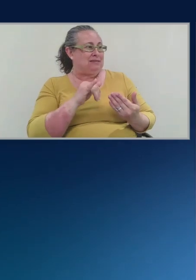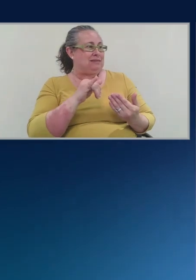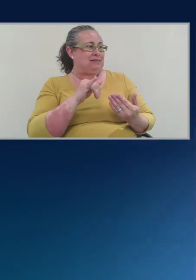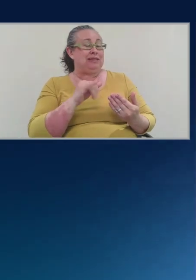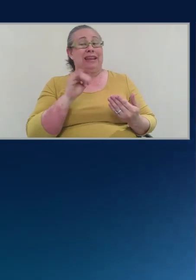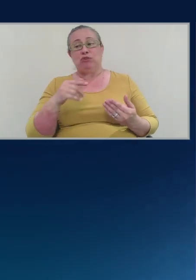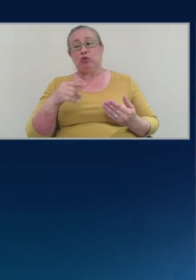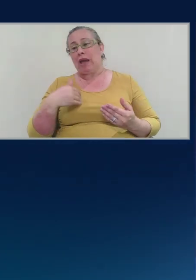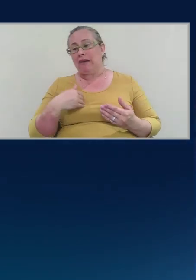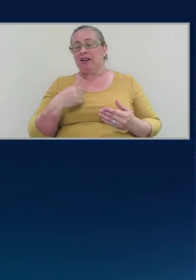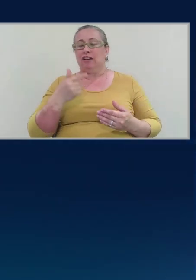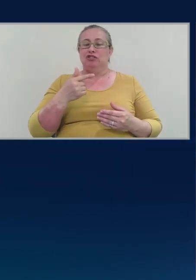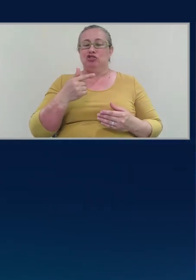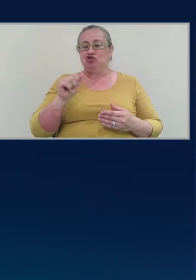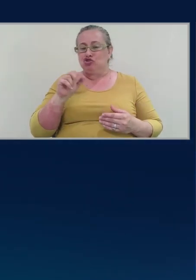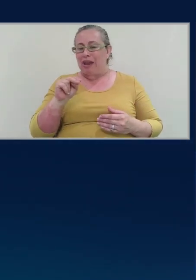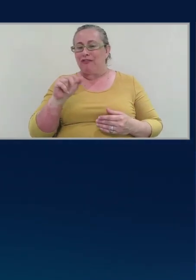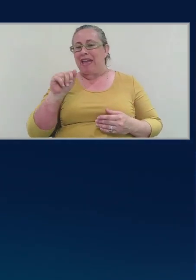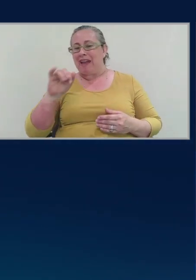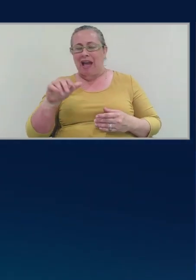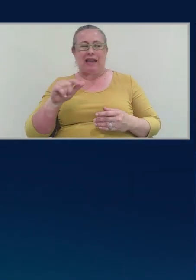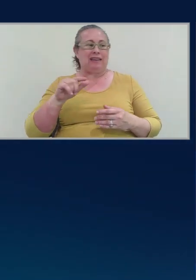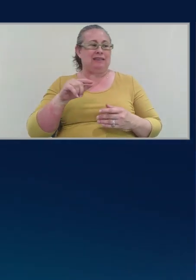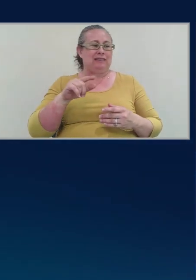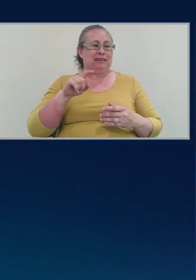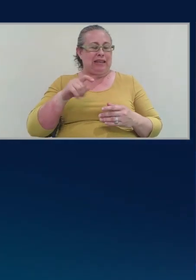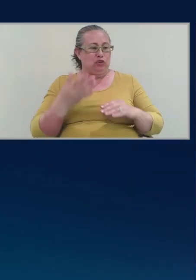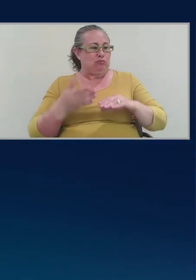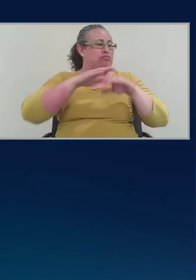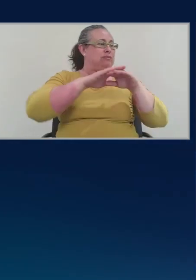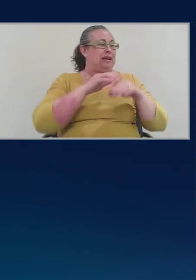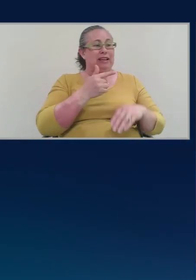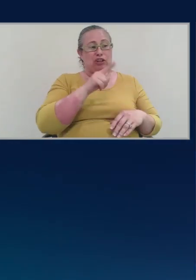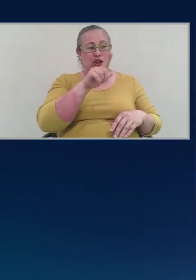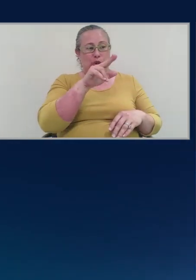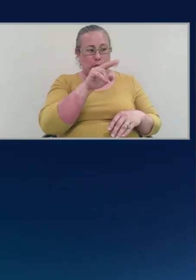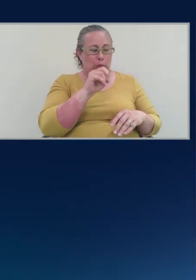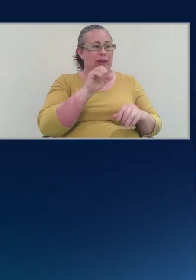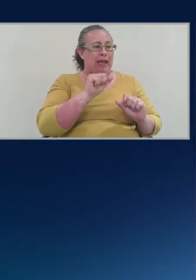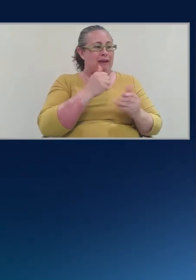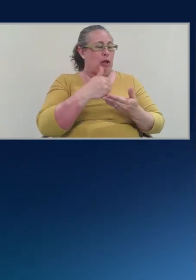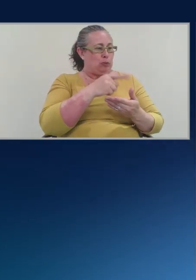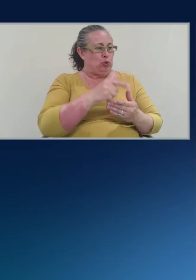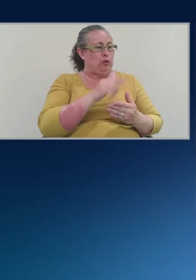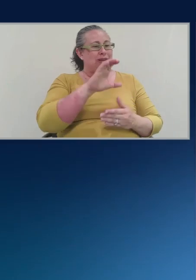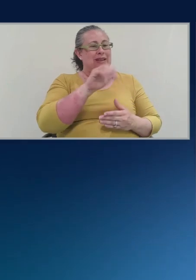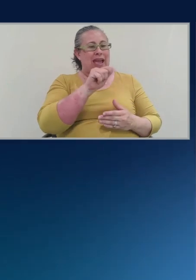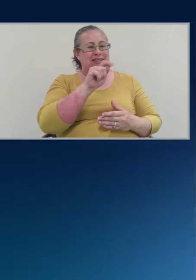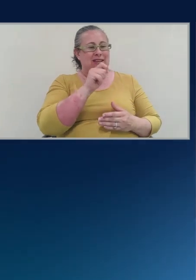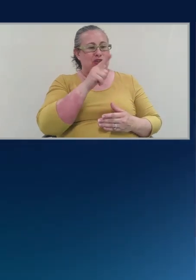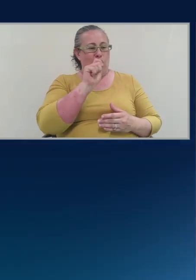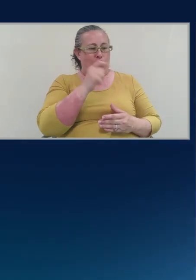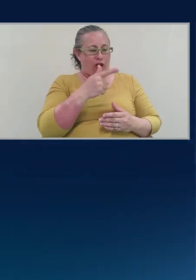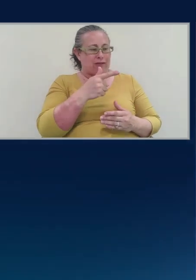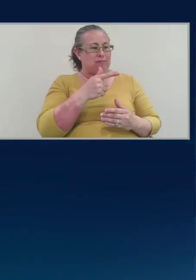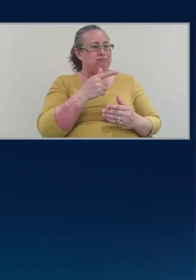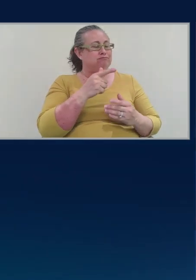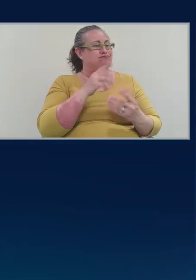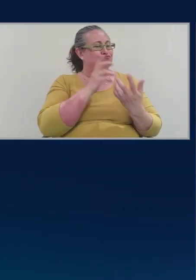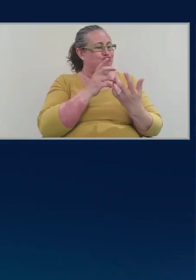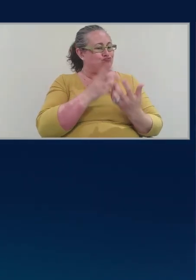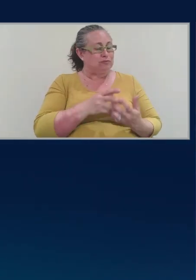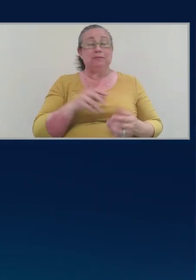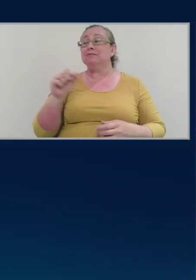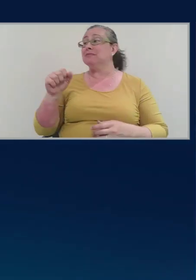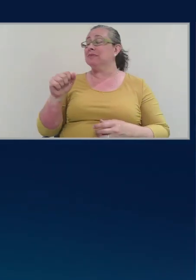model, large language model, Correct. you have to train your data on that, and Glue can help you catalog that and store it and separate it. You got it. And you know, the quality of